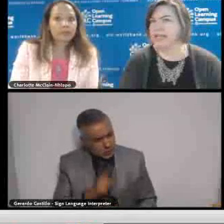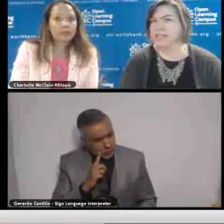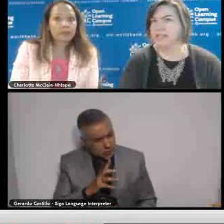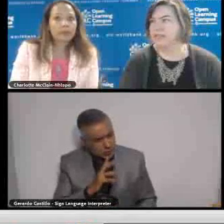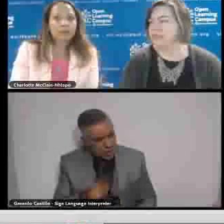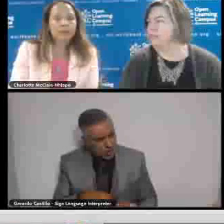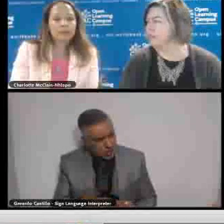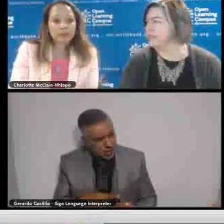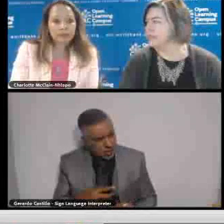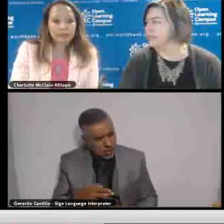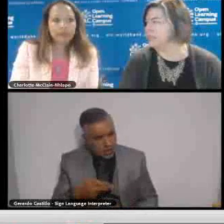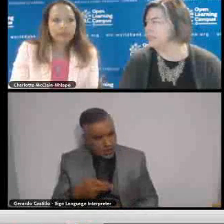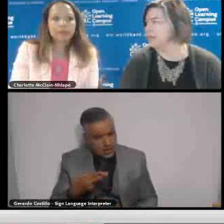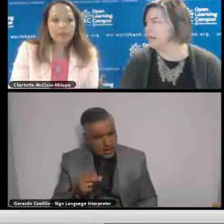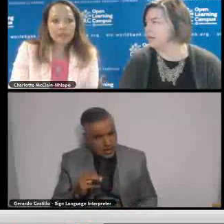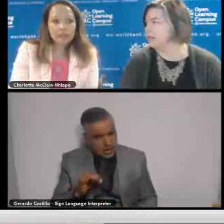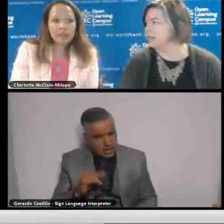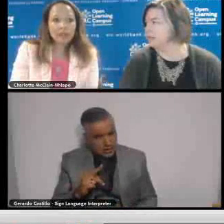was it, where there were